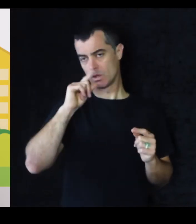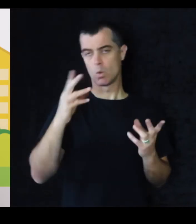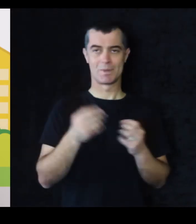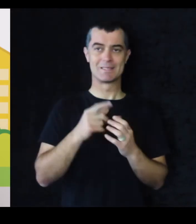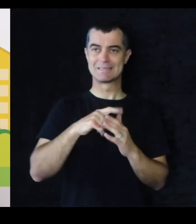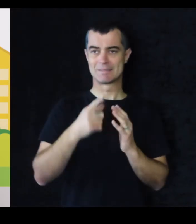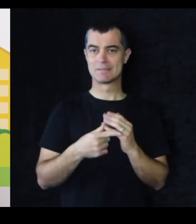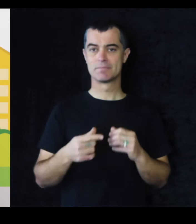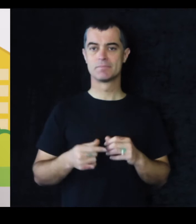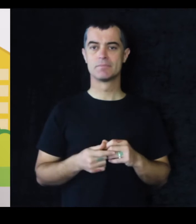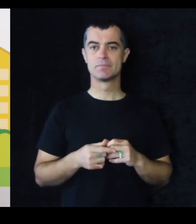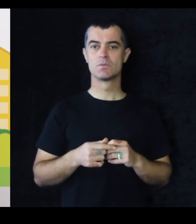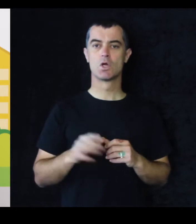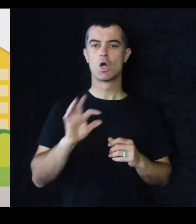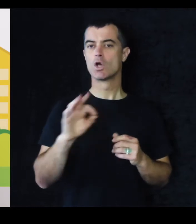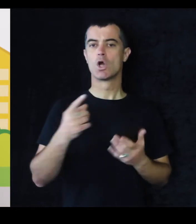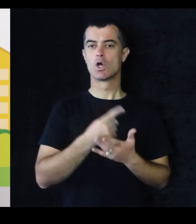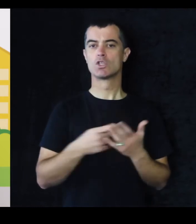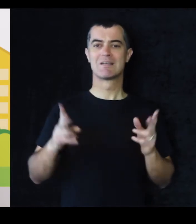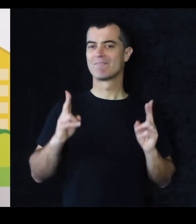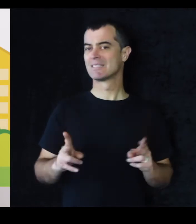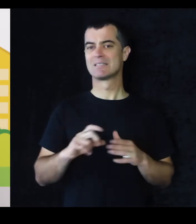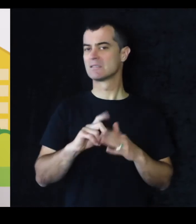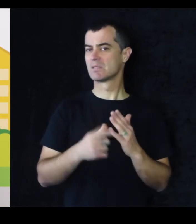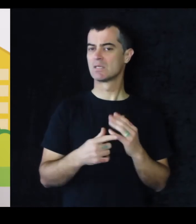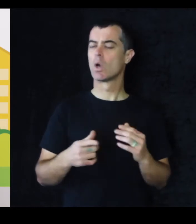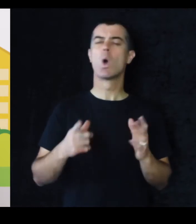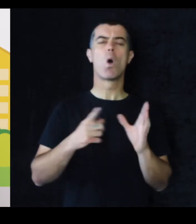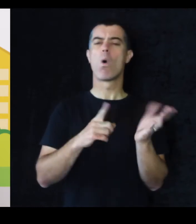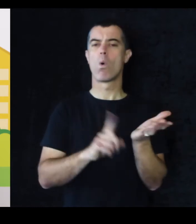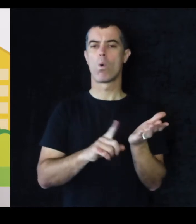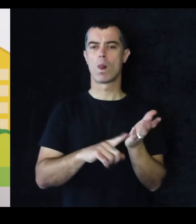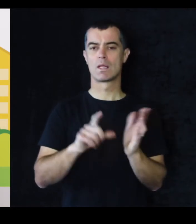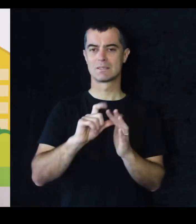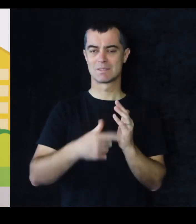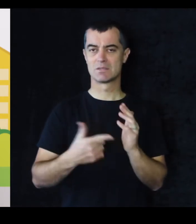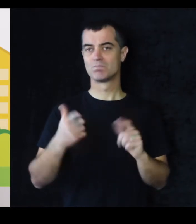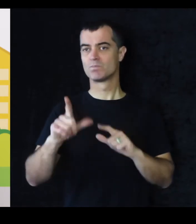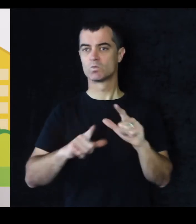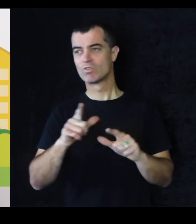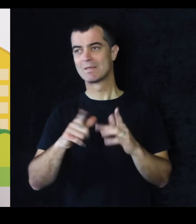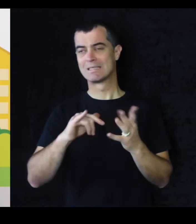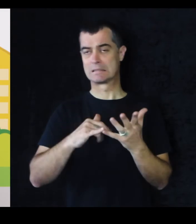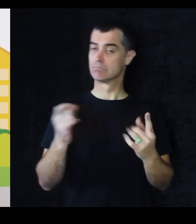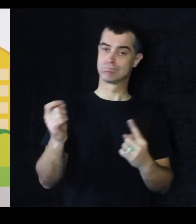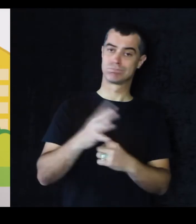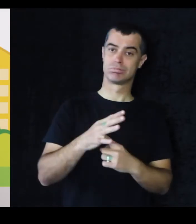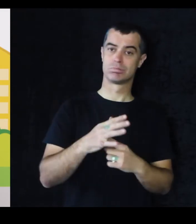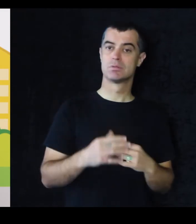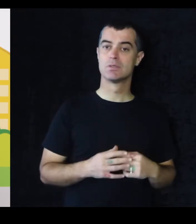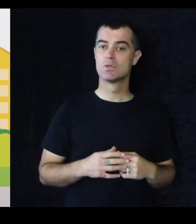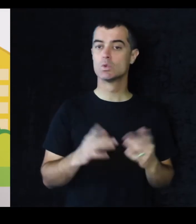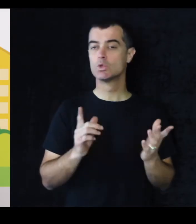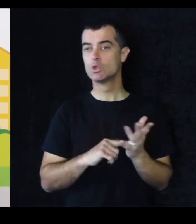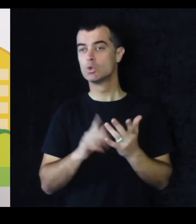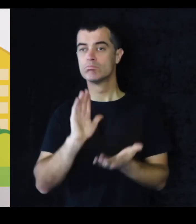with disability. Not just physical disability, all disability. Transport is the key. To